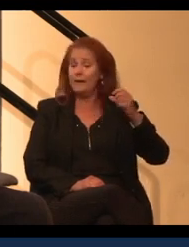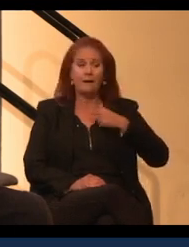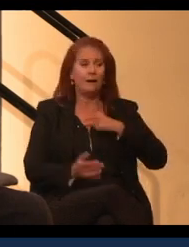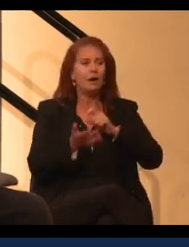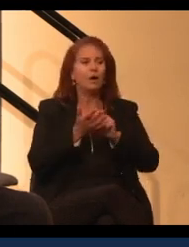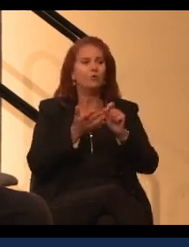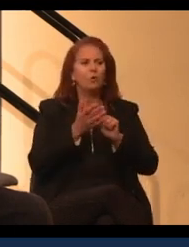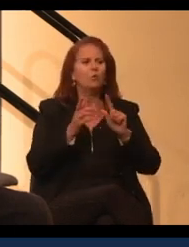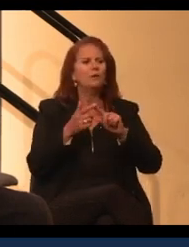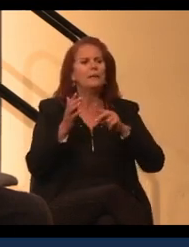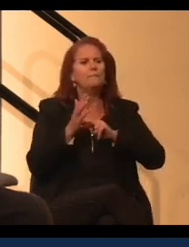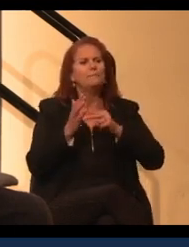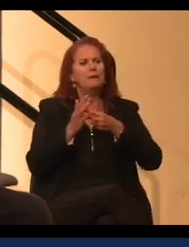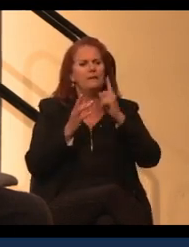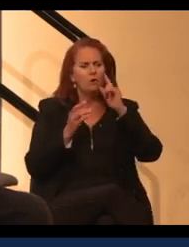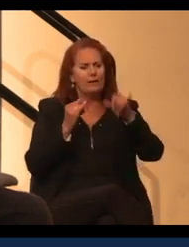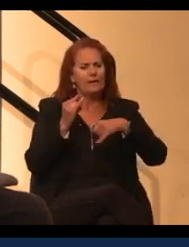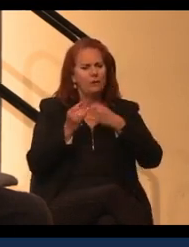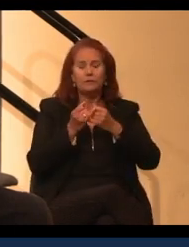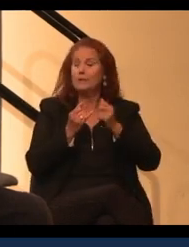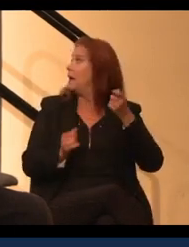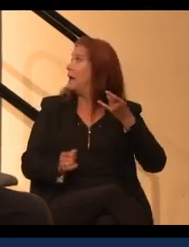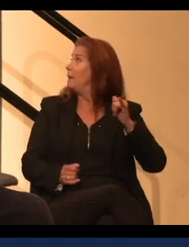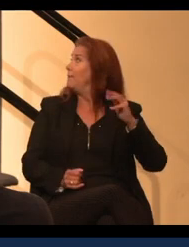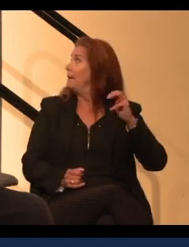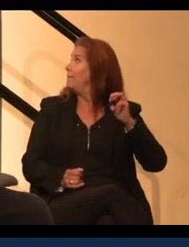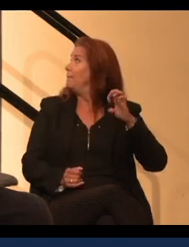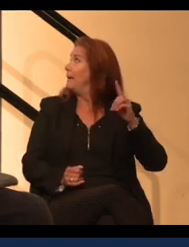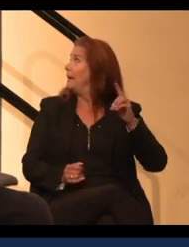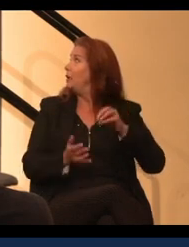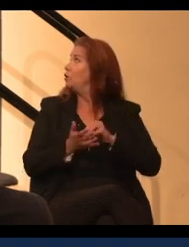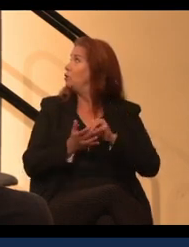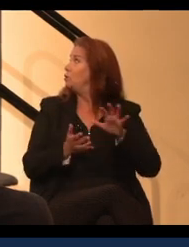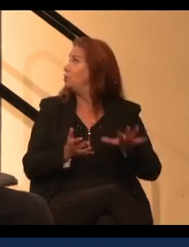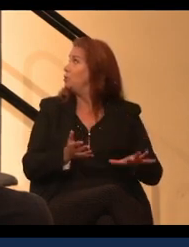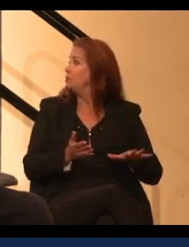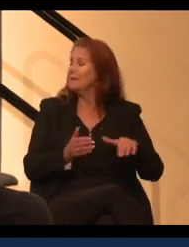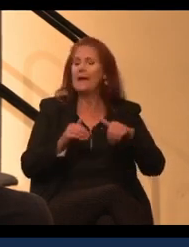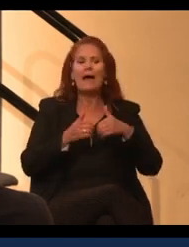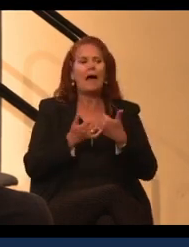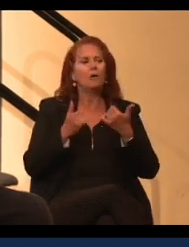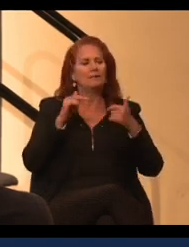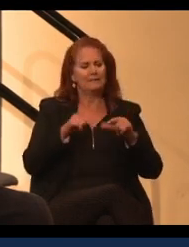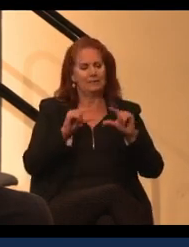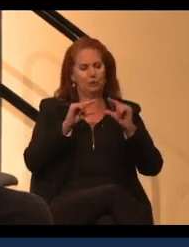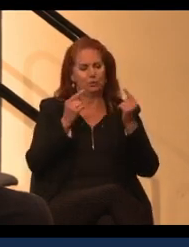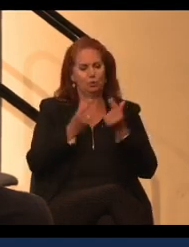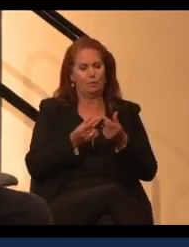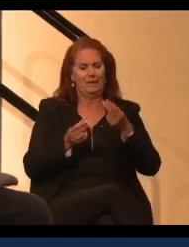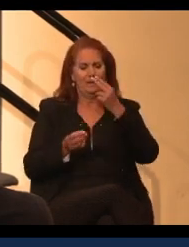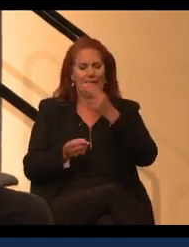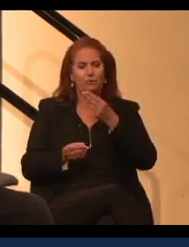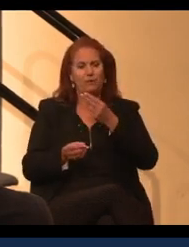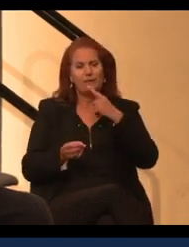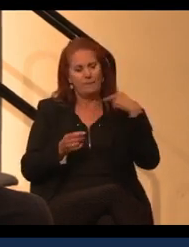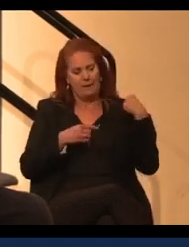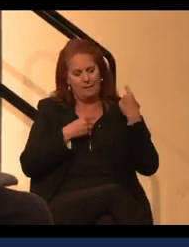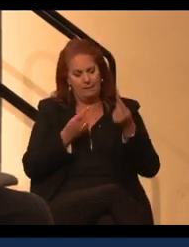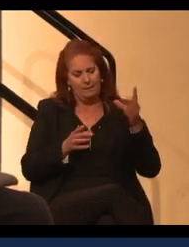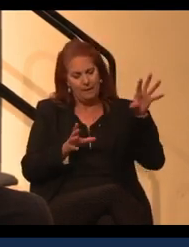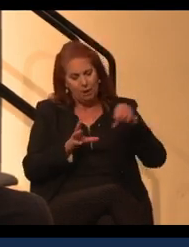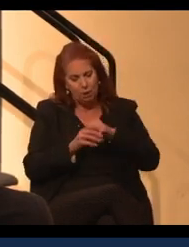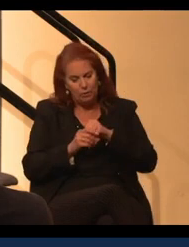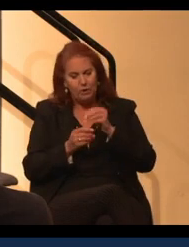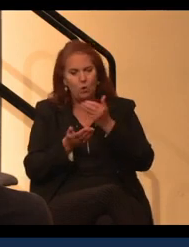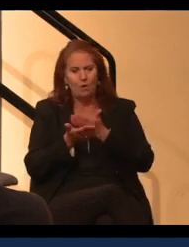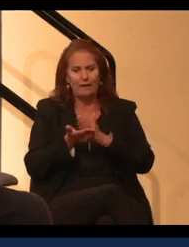our international ISPO students. How has this group historically been included or